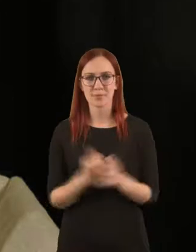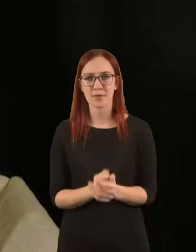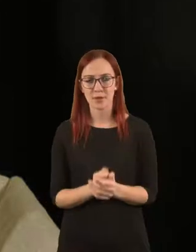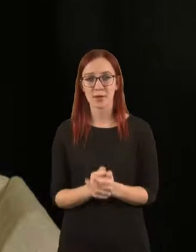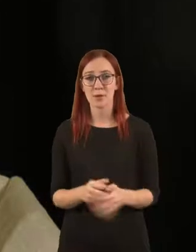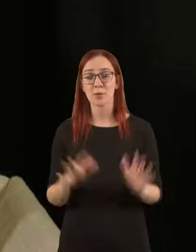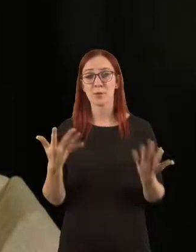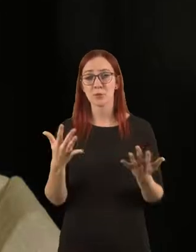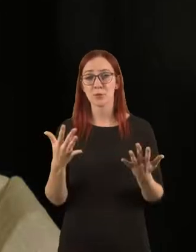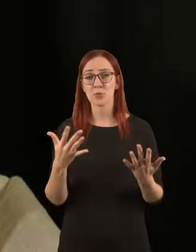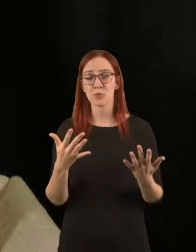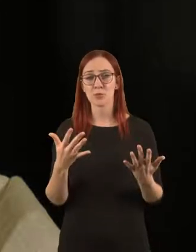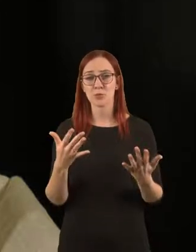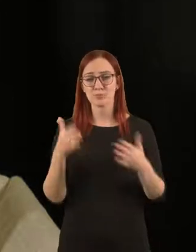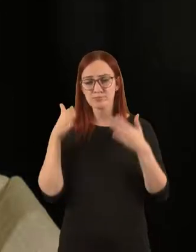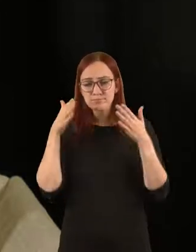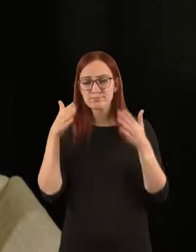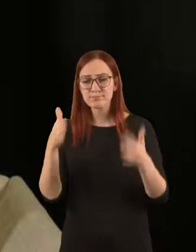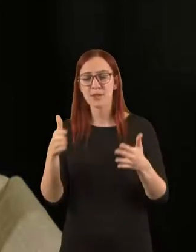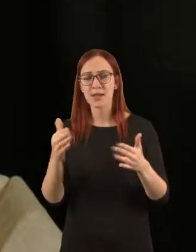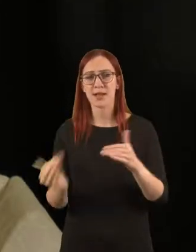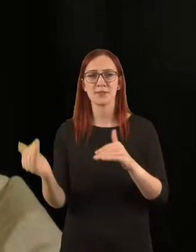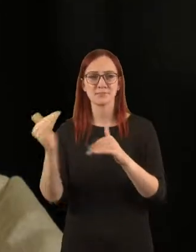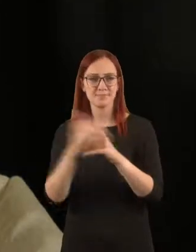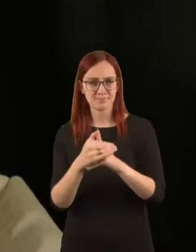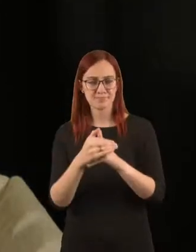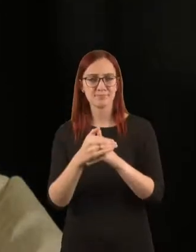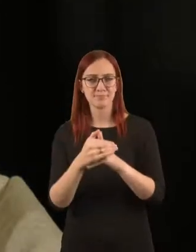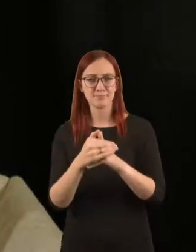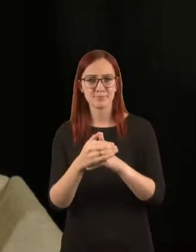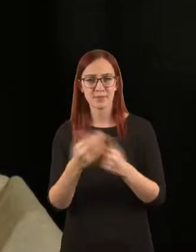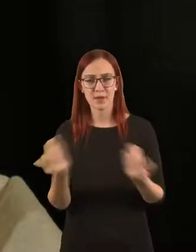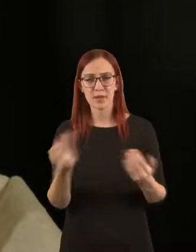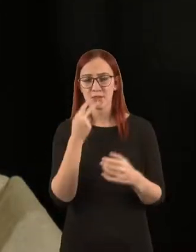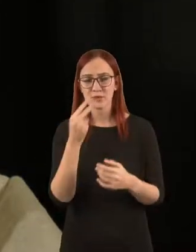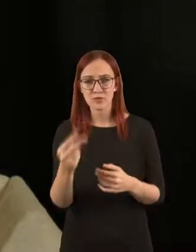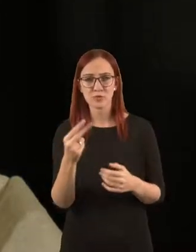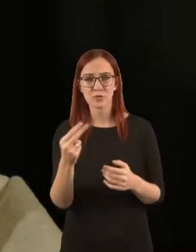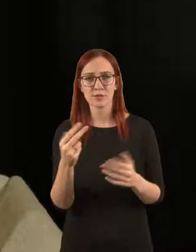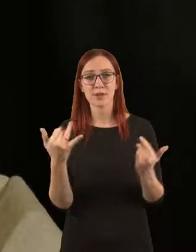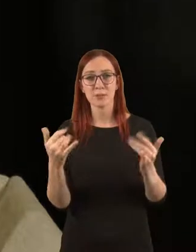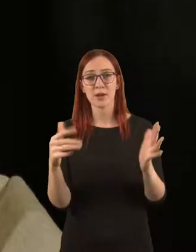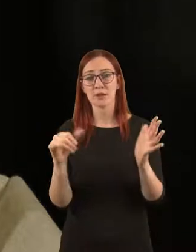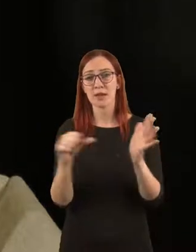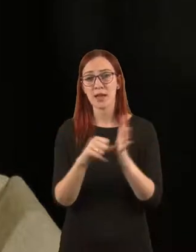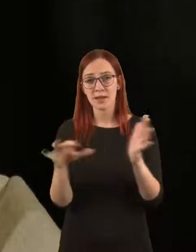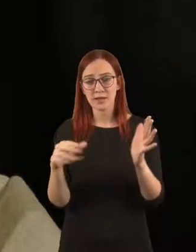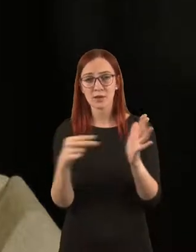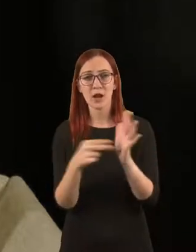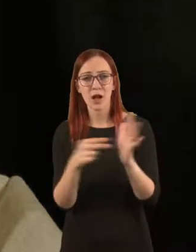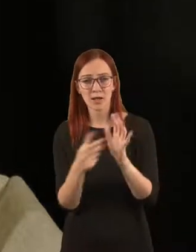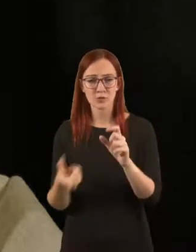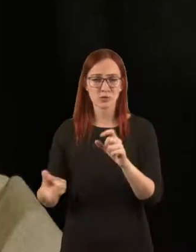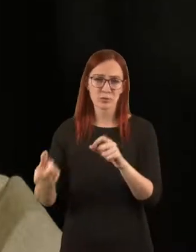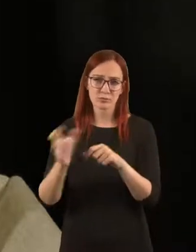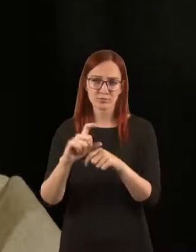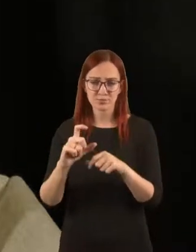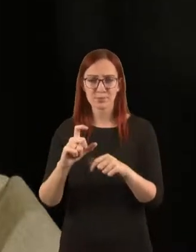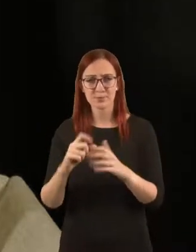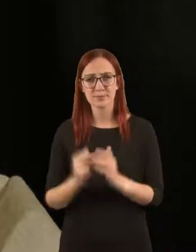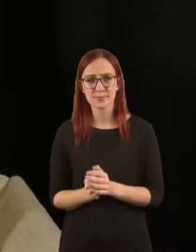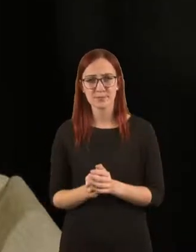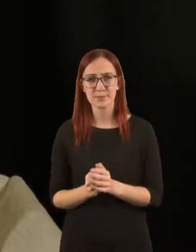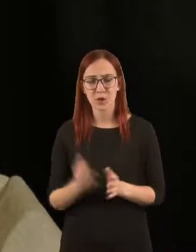heating, energy, poverty. And when it comes to this specific subsidy, and when we look